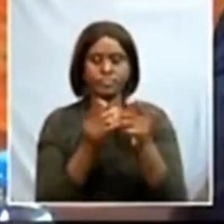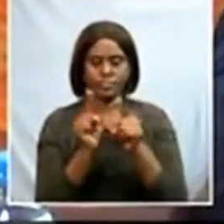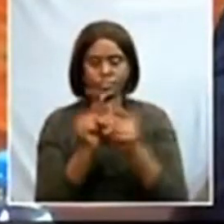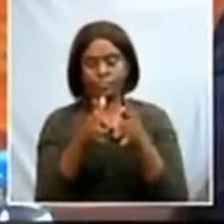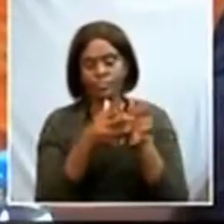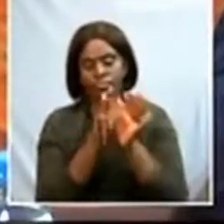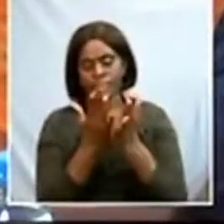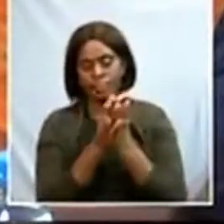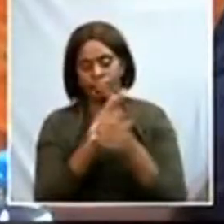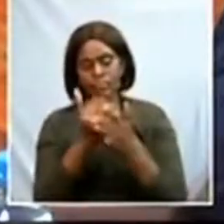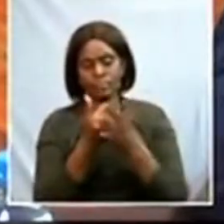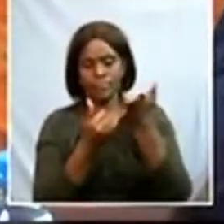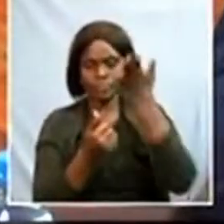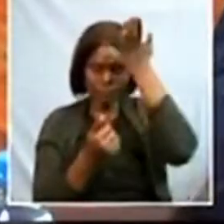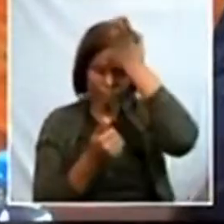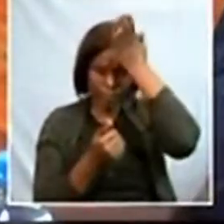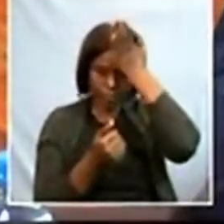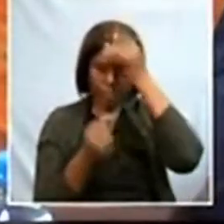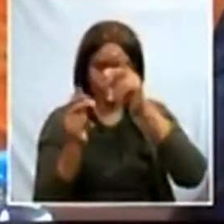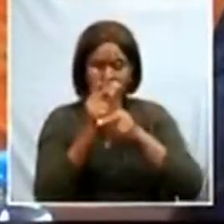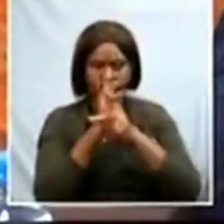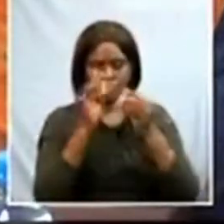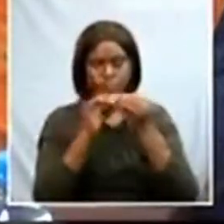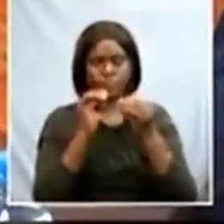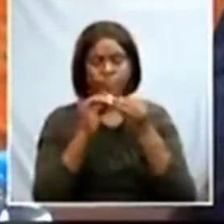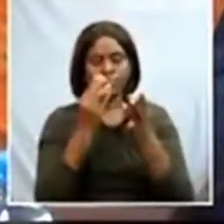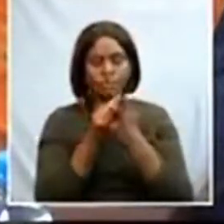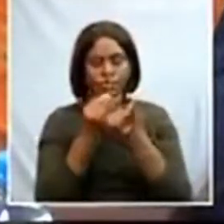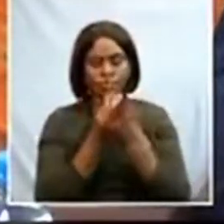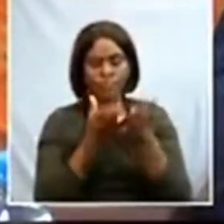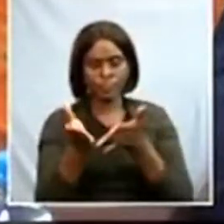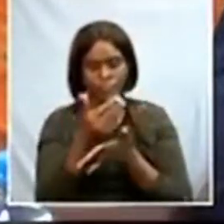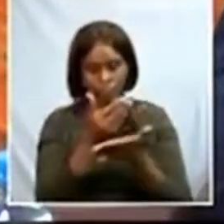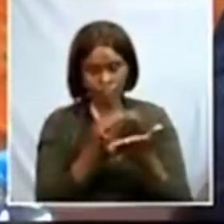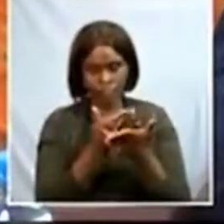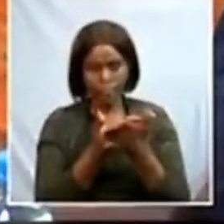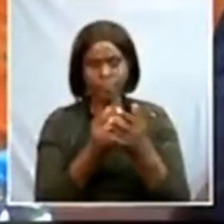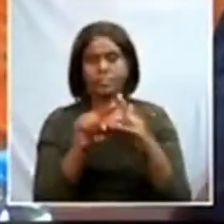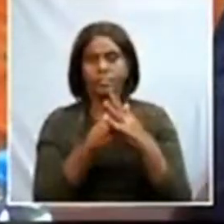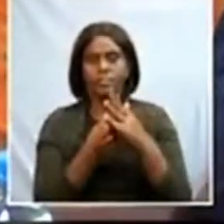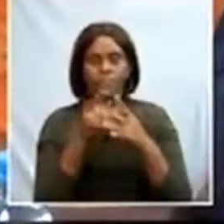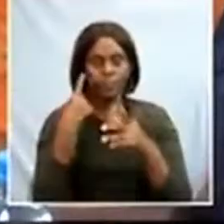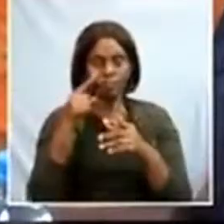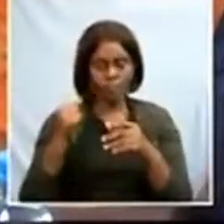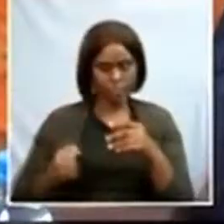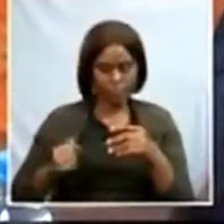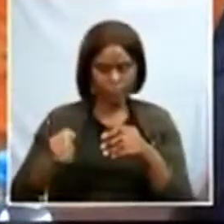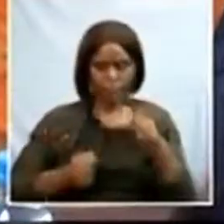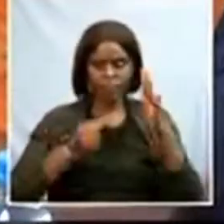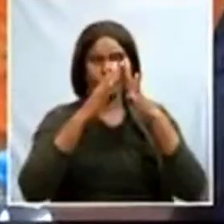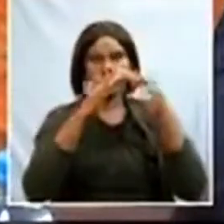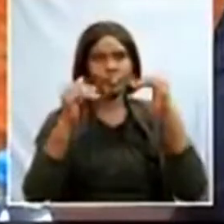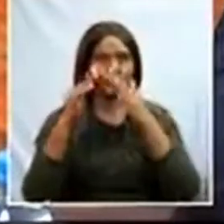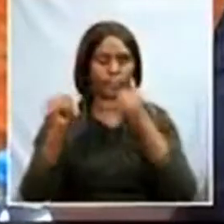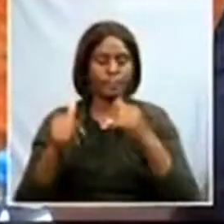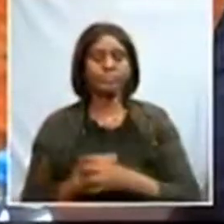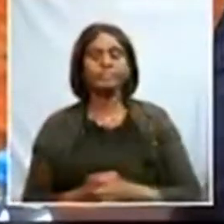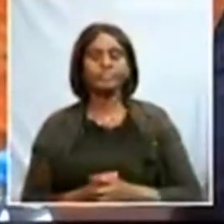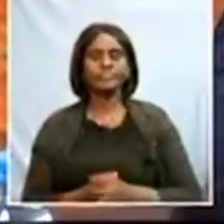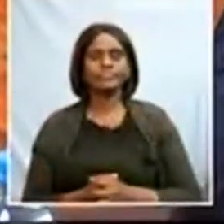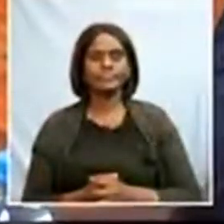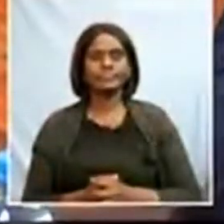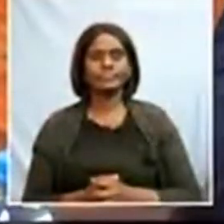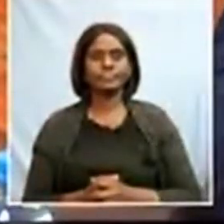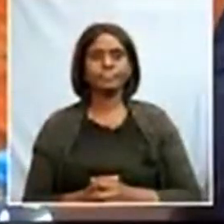ledgers were updated to take care of the funds recovered at source for the chief's palaces. The